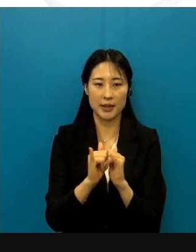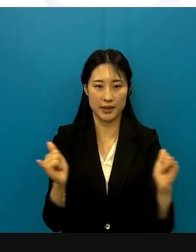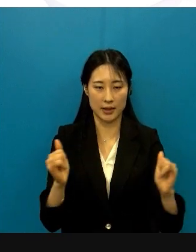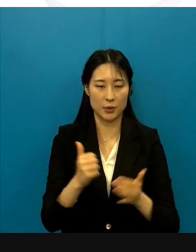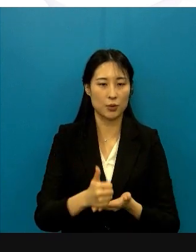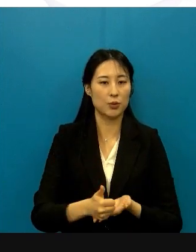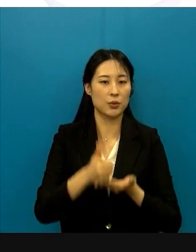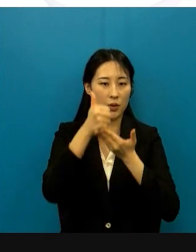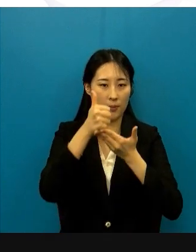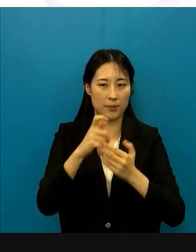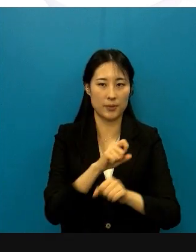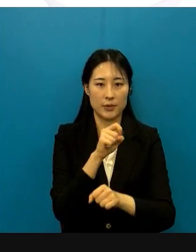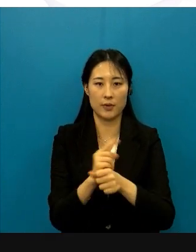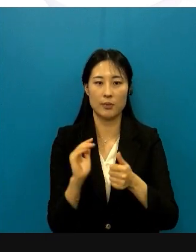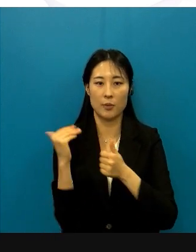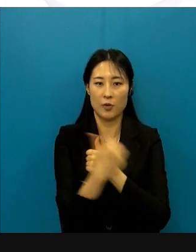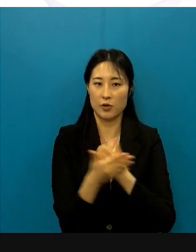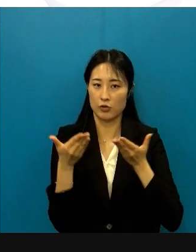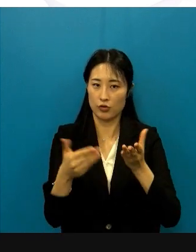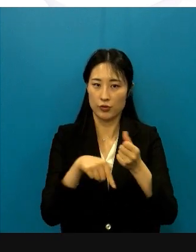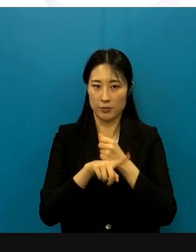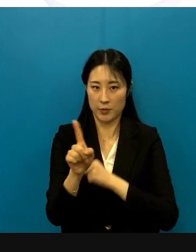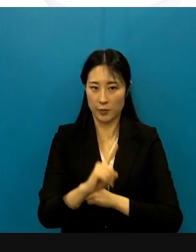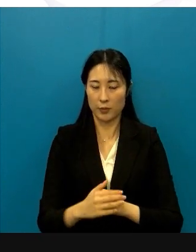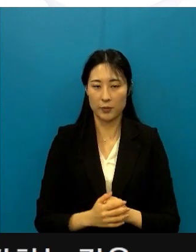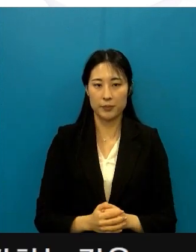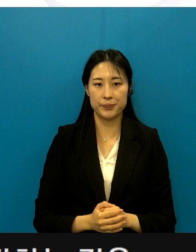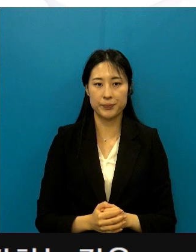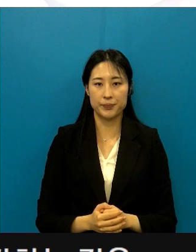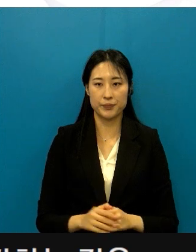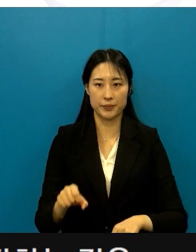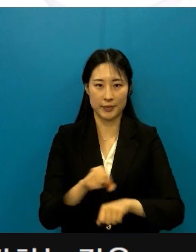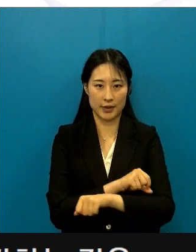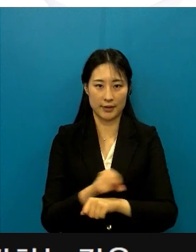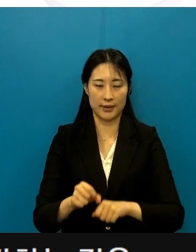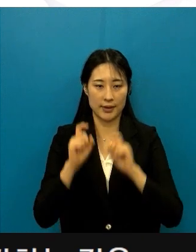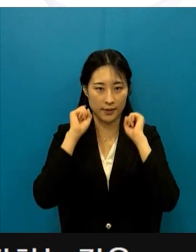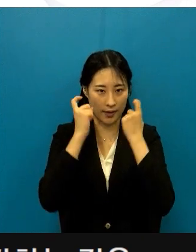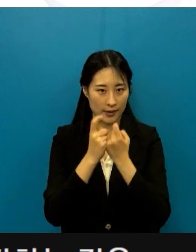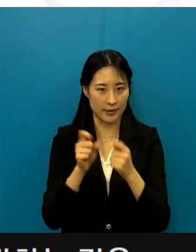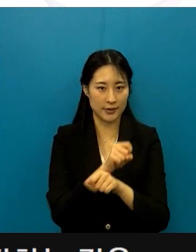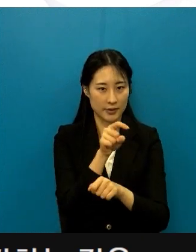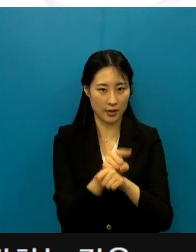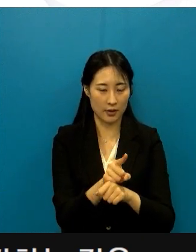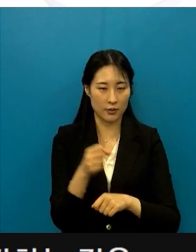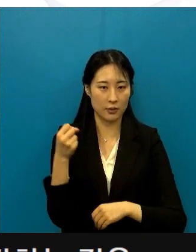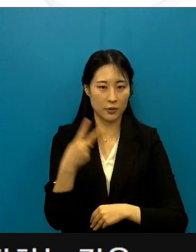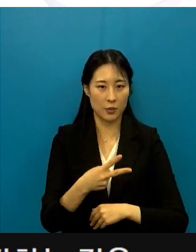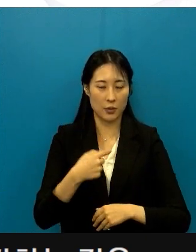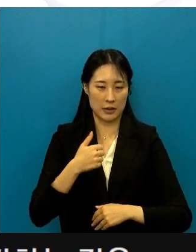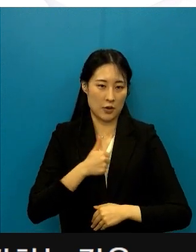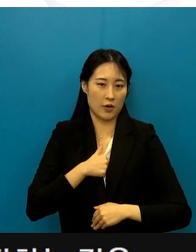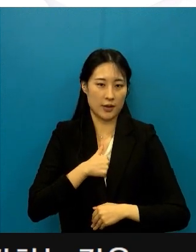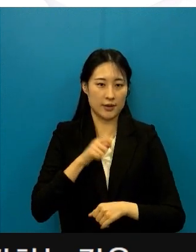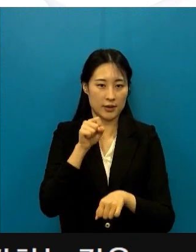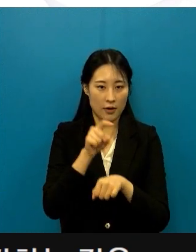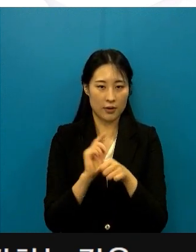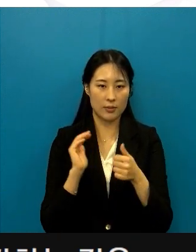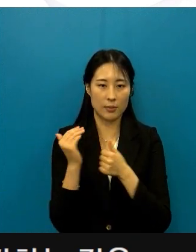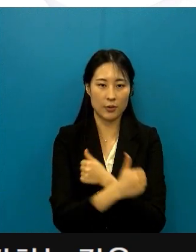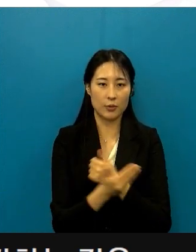particular the protection of one's individuality, identity, and integrity. Inalienable human